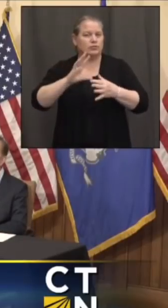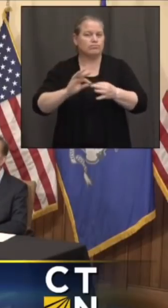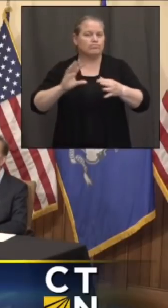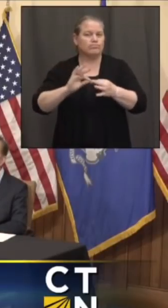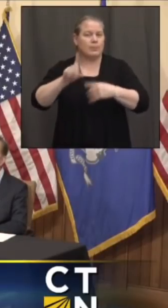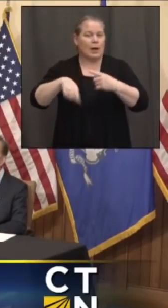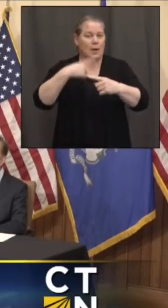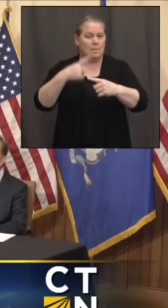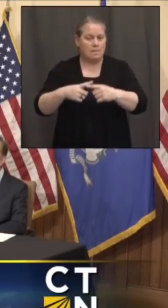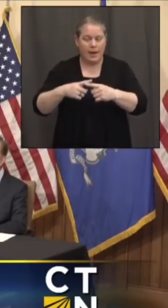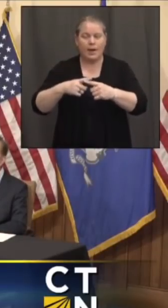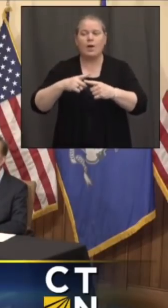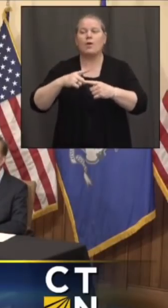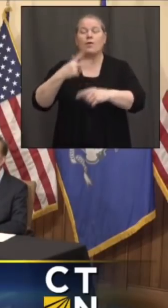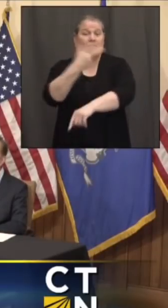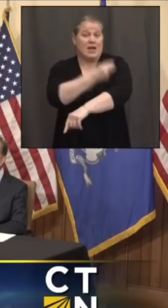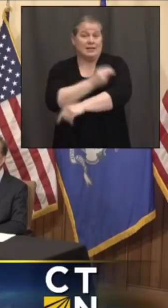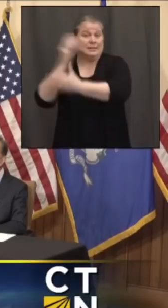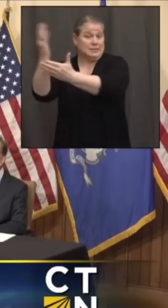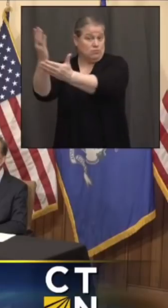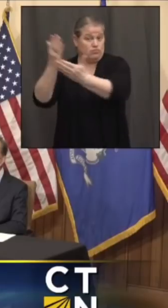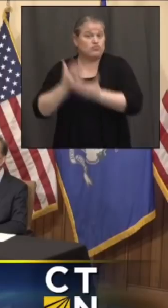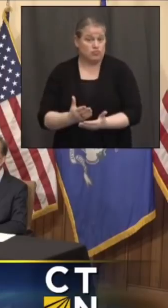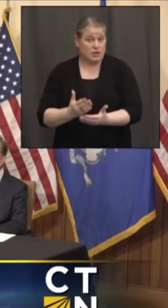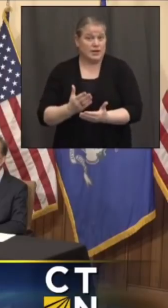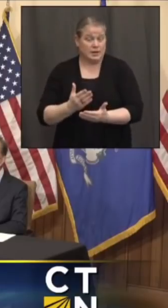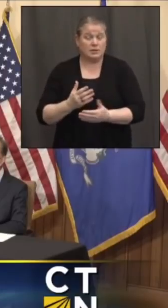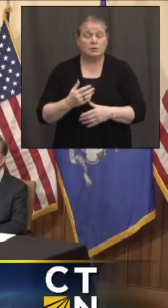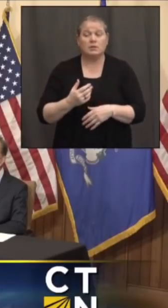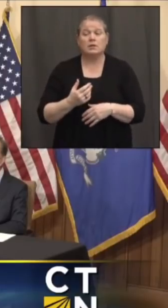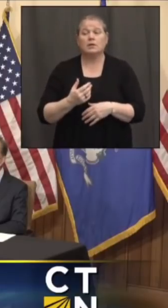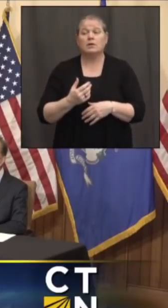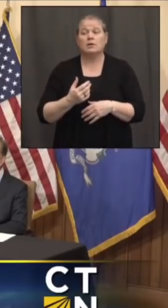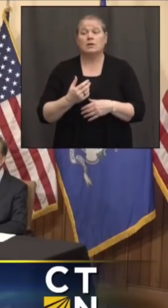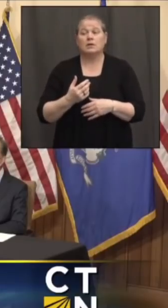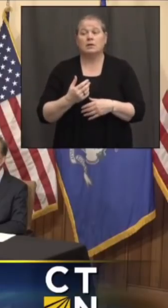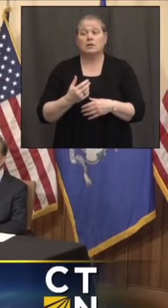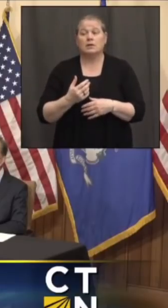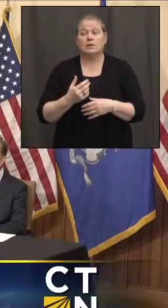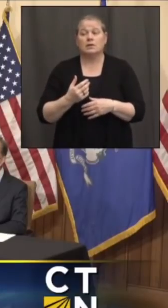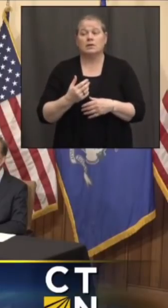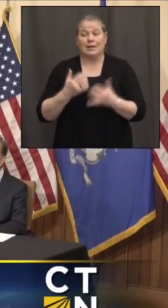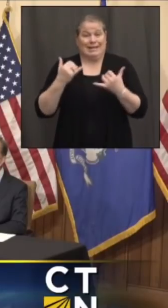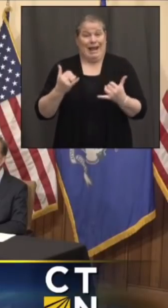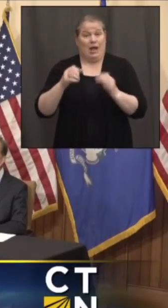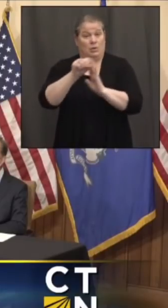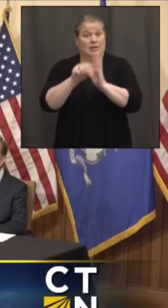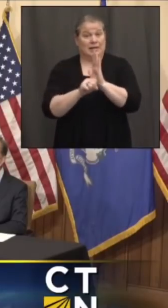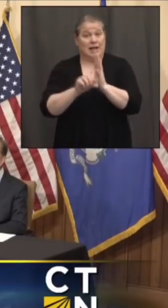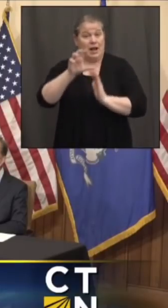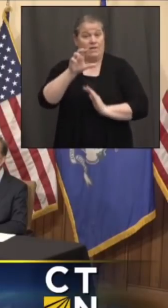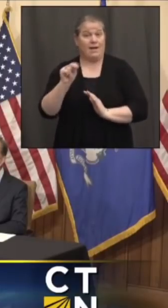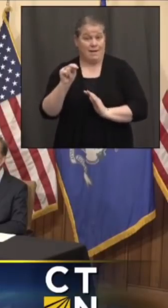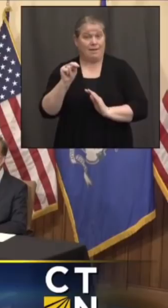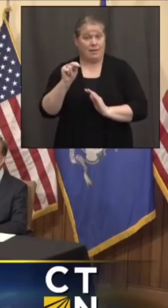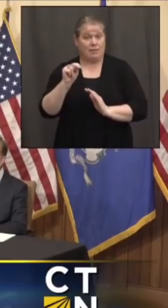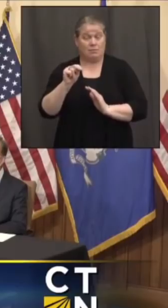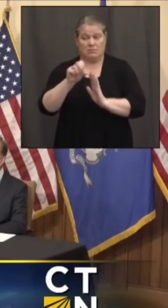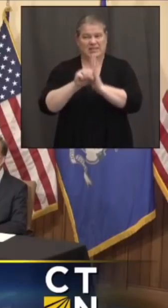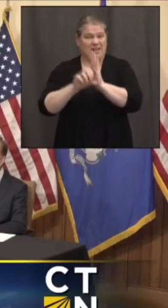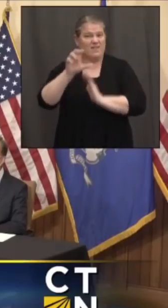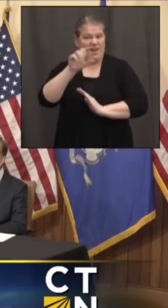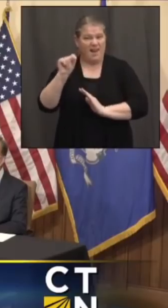different possibilities. With all the places that people can go in the state to get